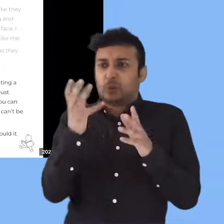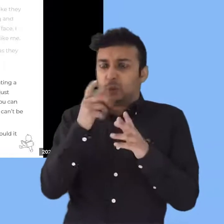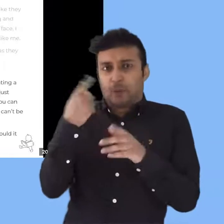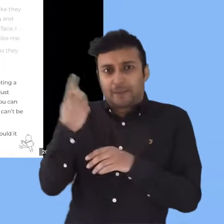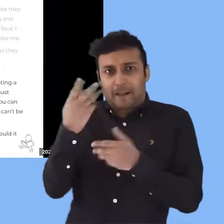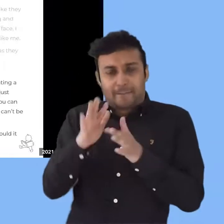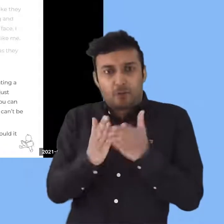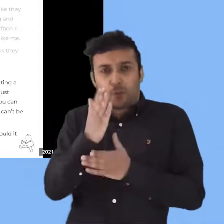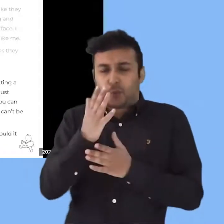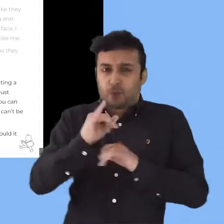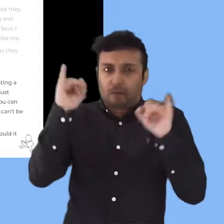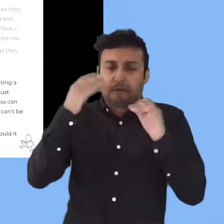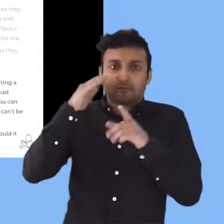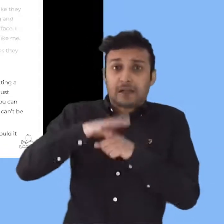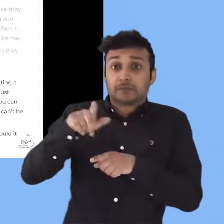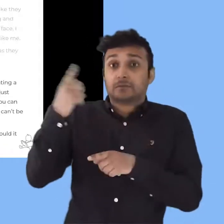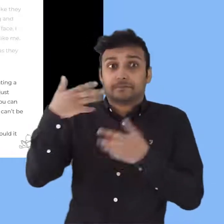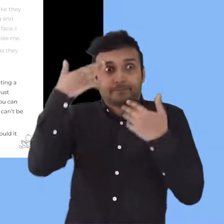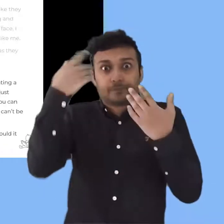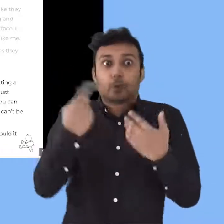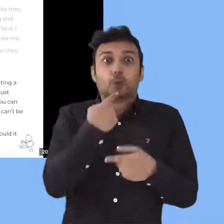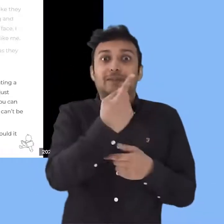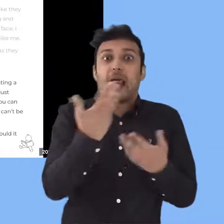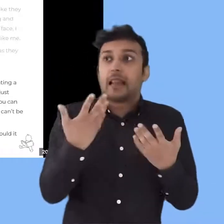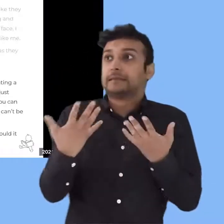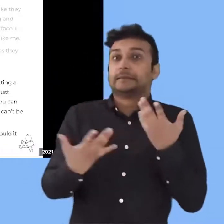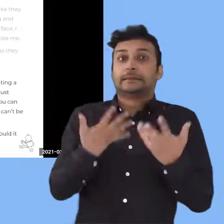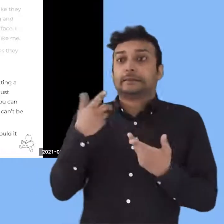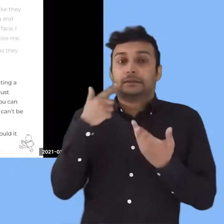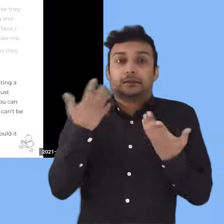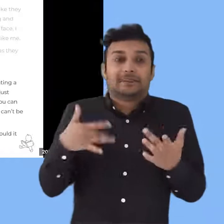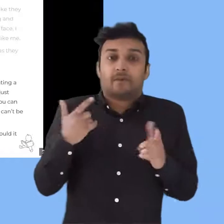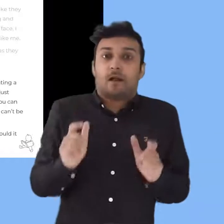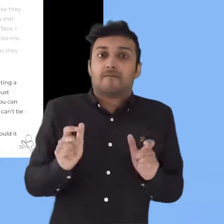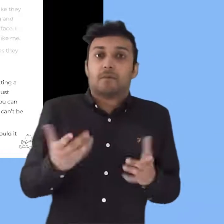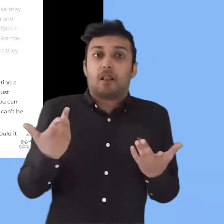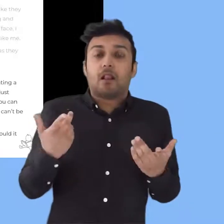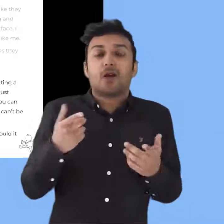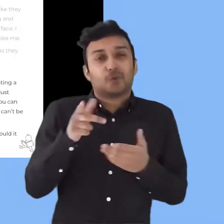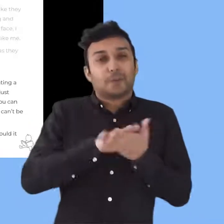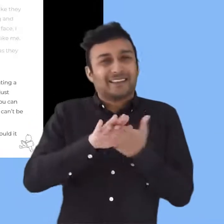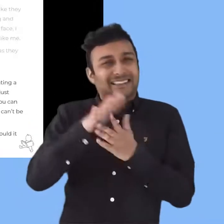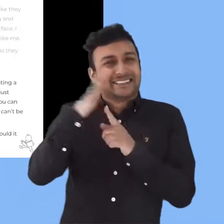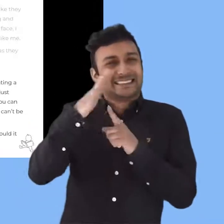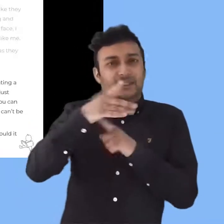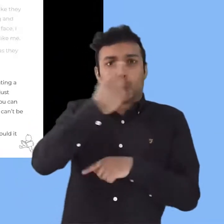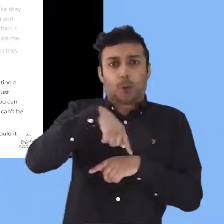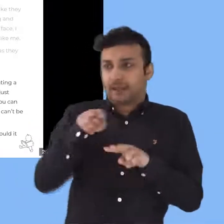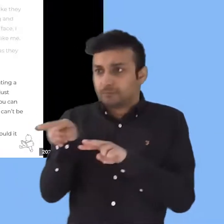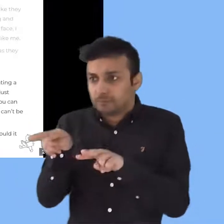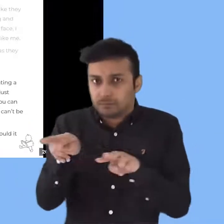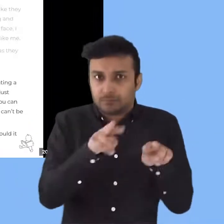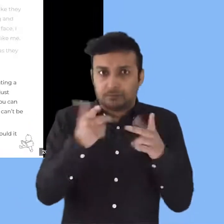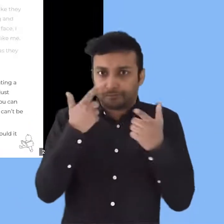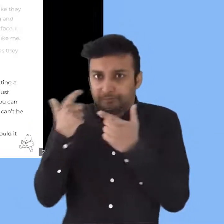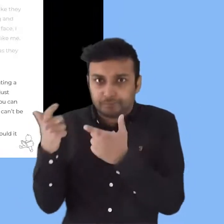who to turn to. They just didn't feel comfortable having these conversations. So it's really, really important that we're taking a proactive approach towards these sorts